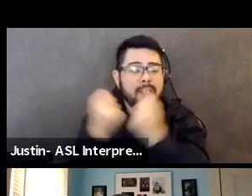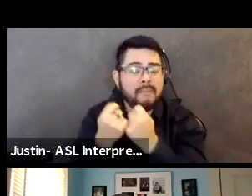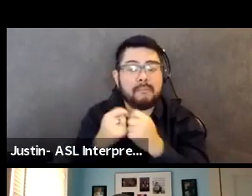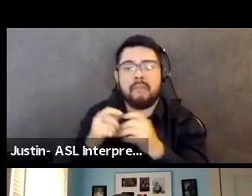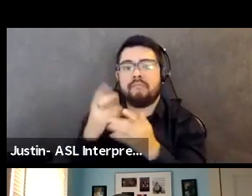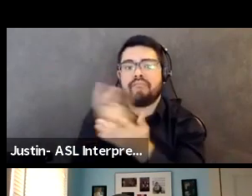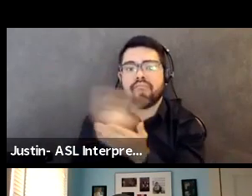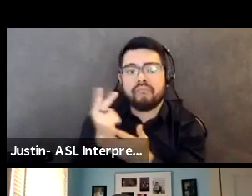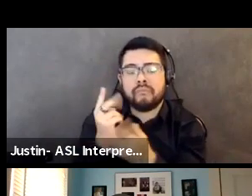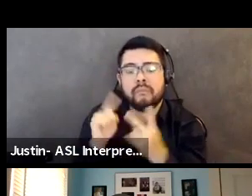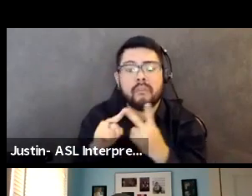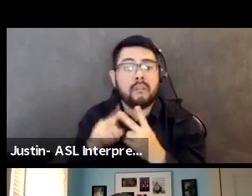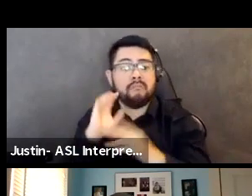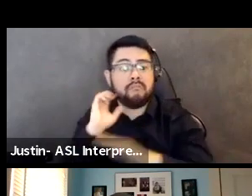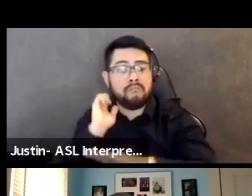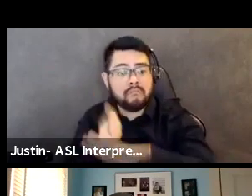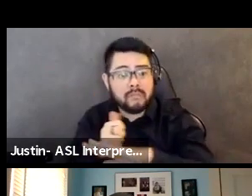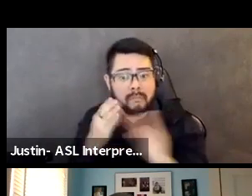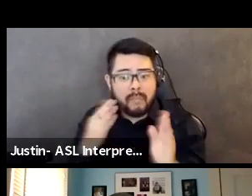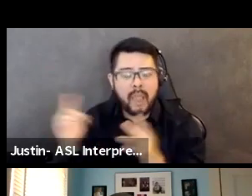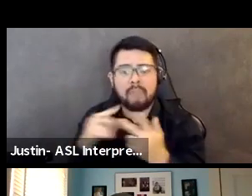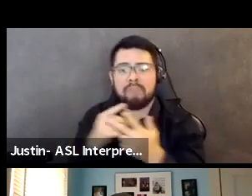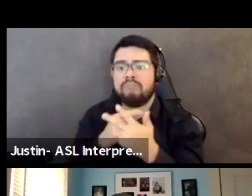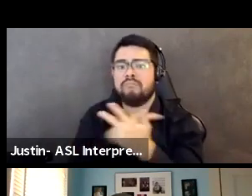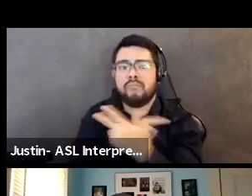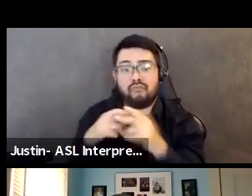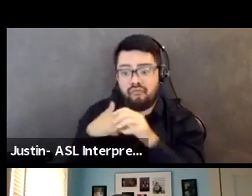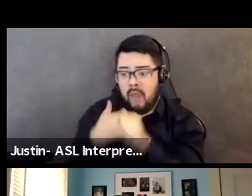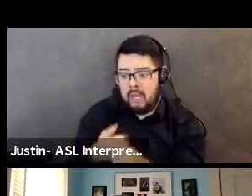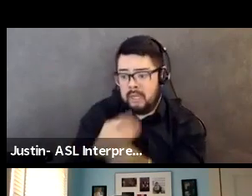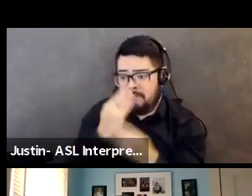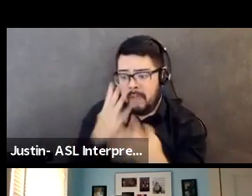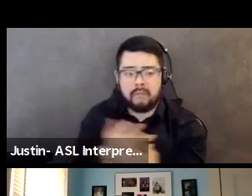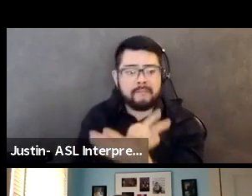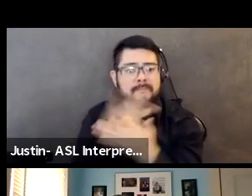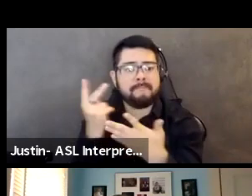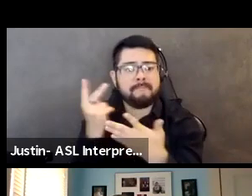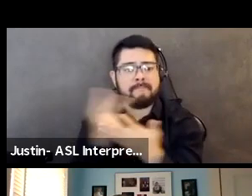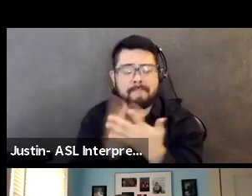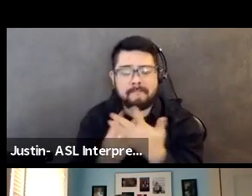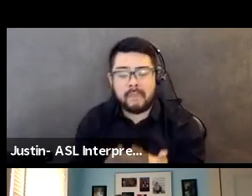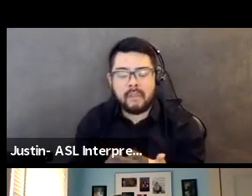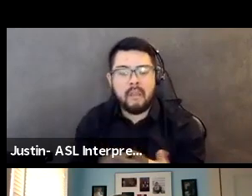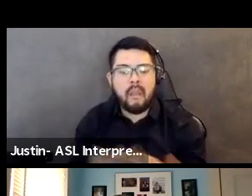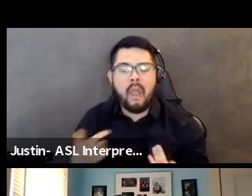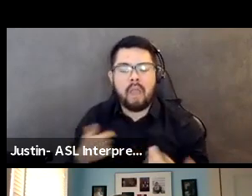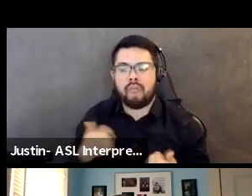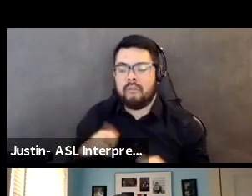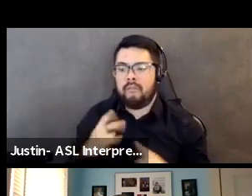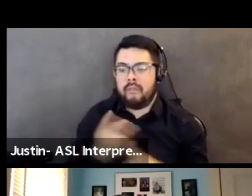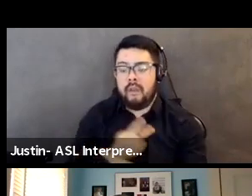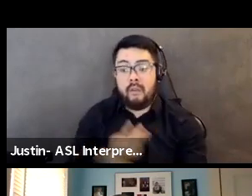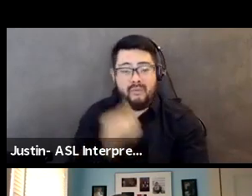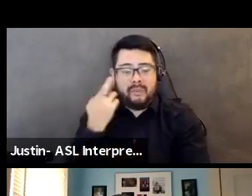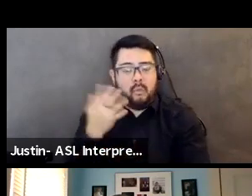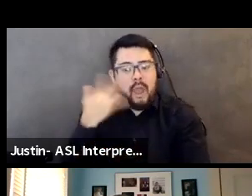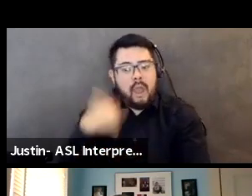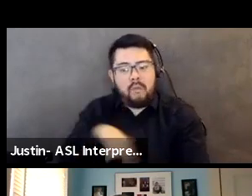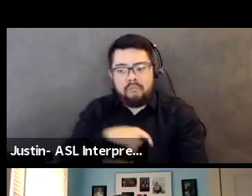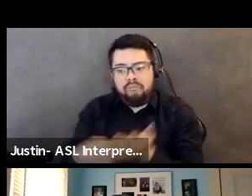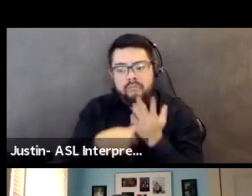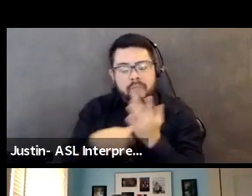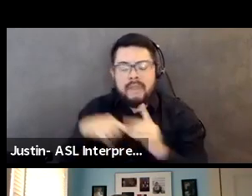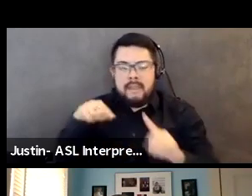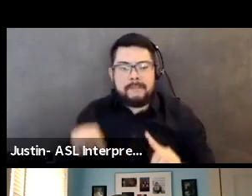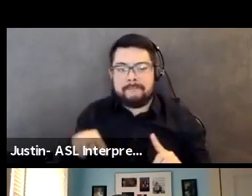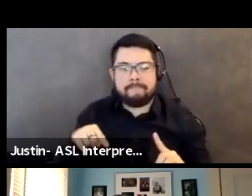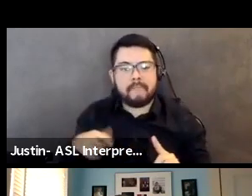execution and a failure to even track results i don't even understand why logically this is something that's debatable so i would ask for